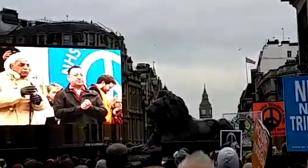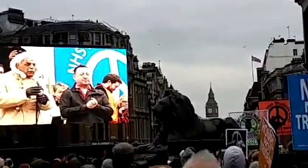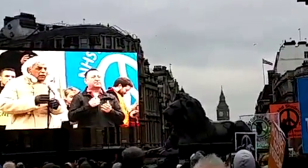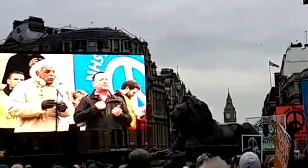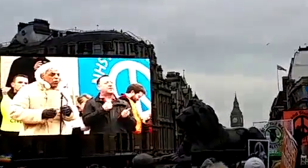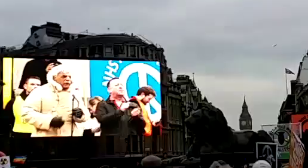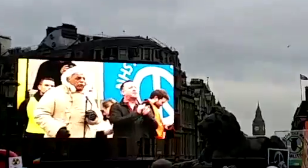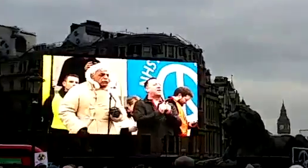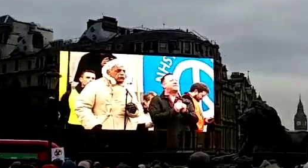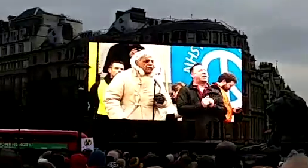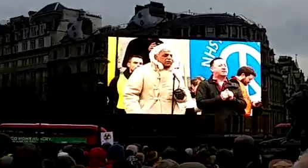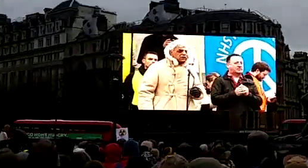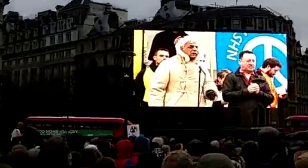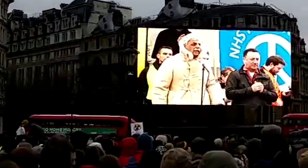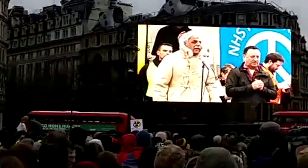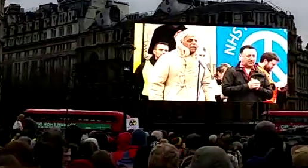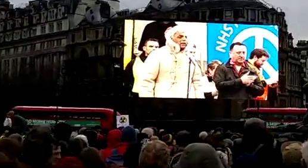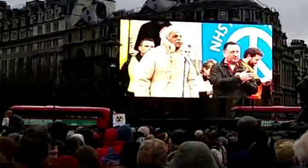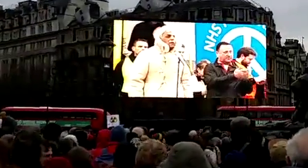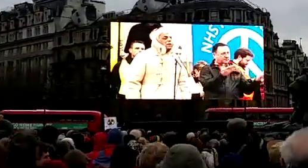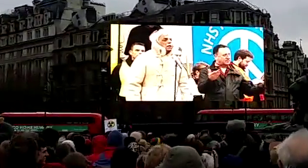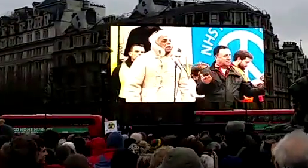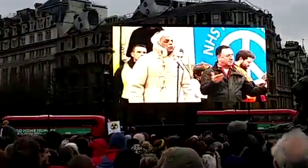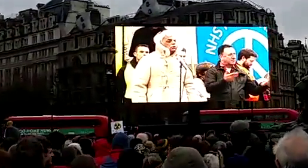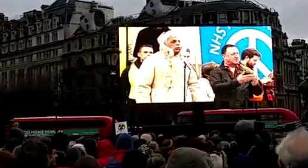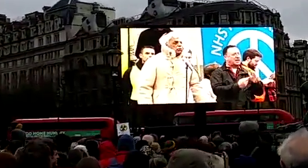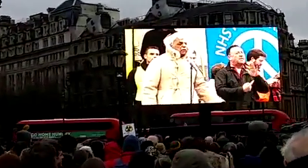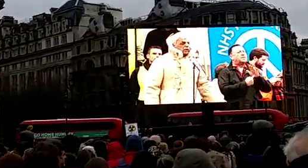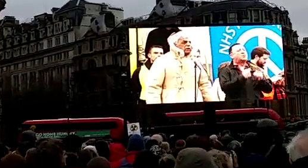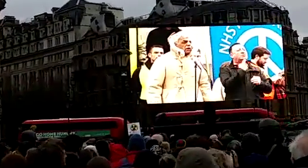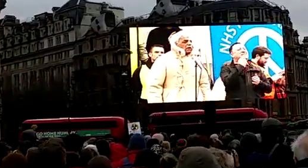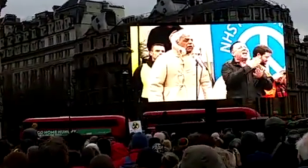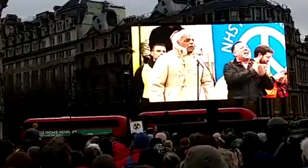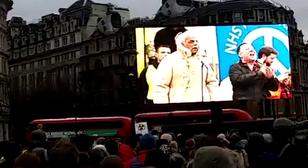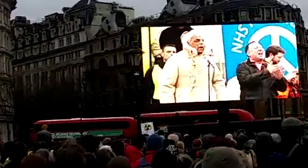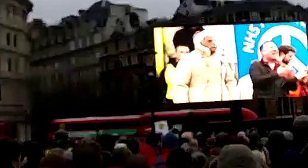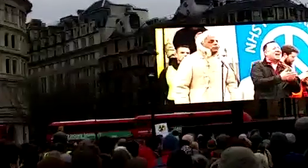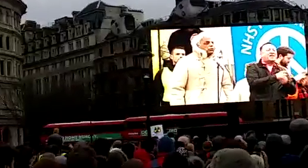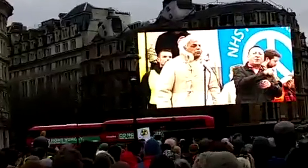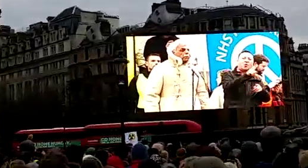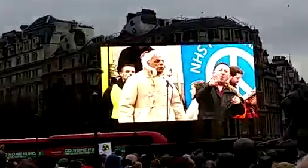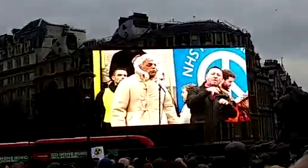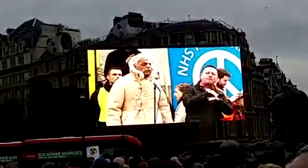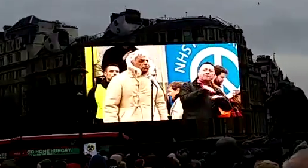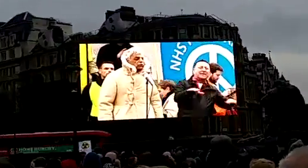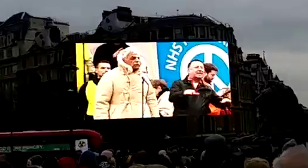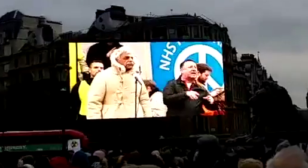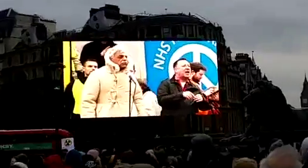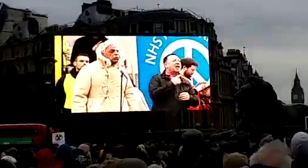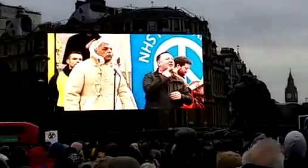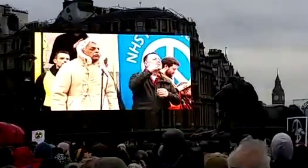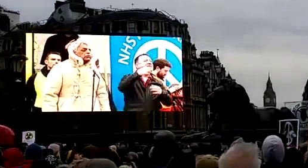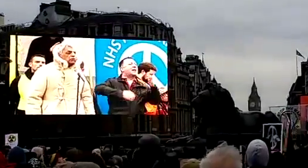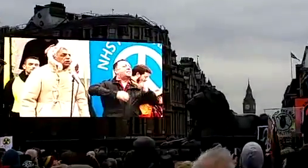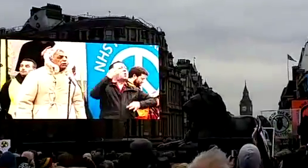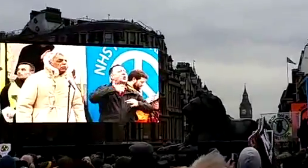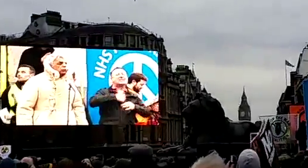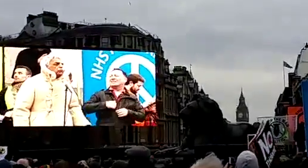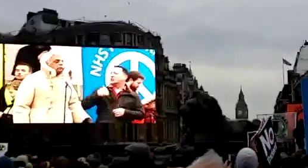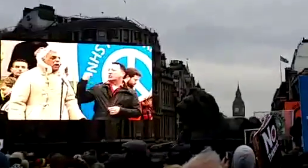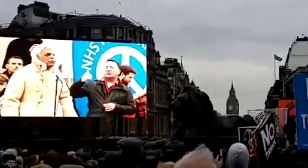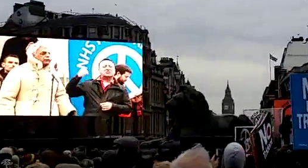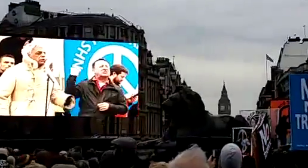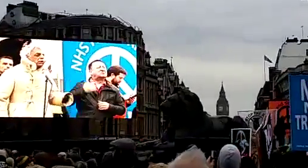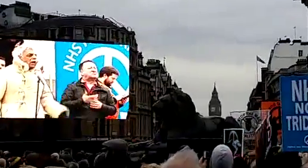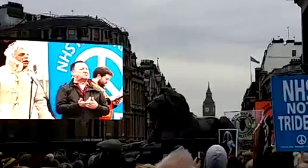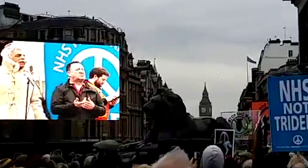Friends, we should make one or two things clear to the media and to the politicians who continue